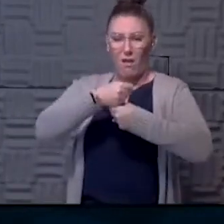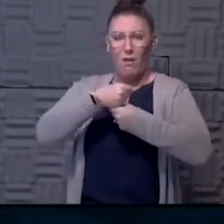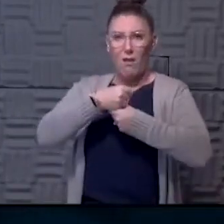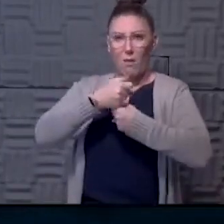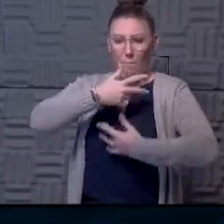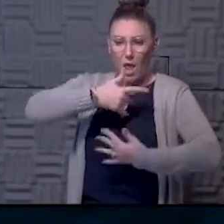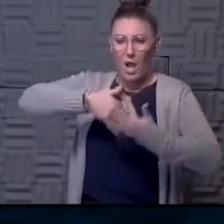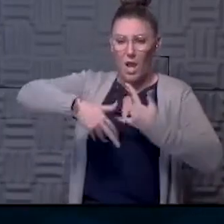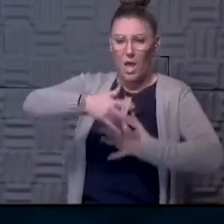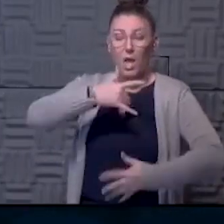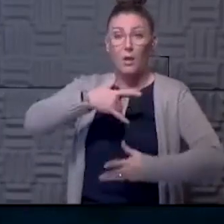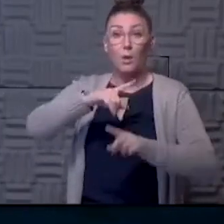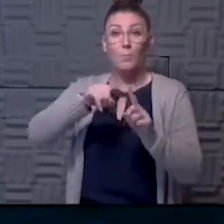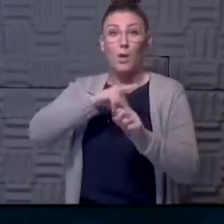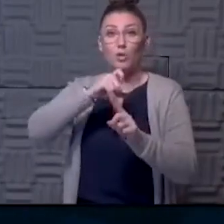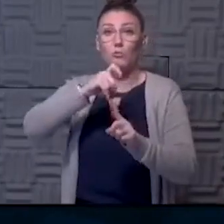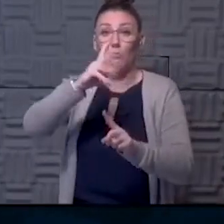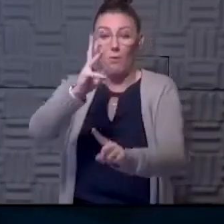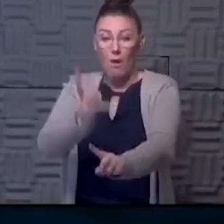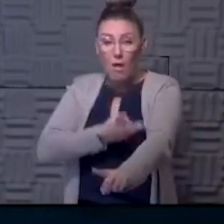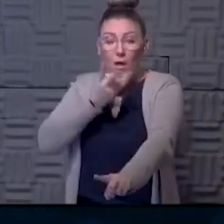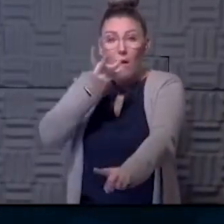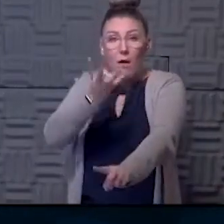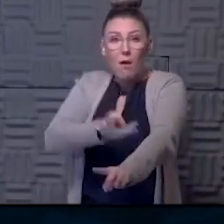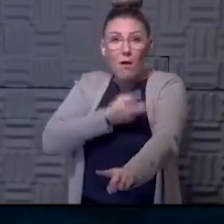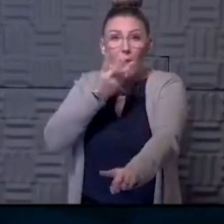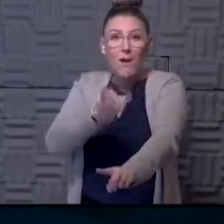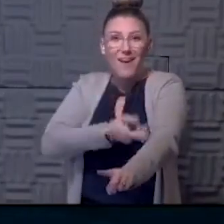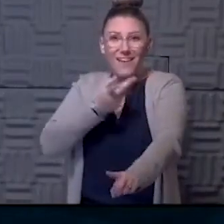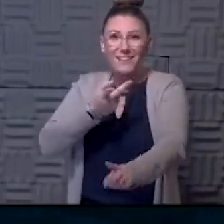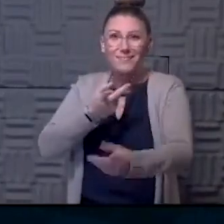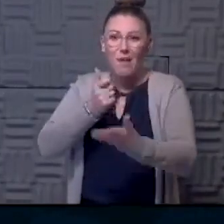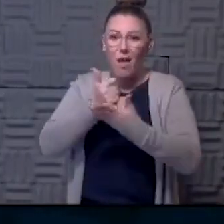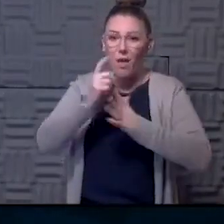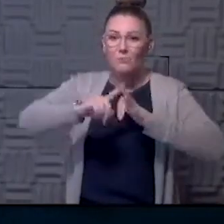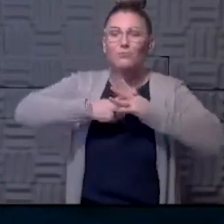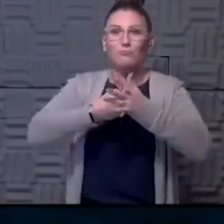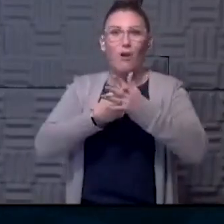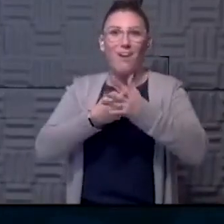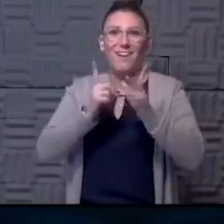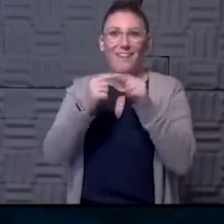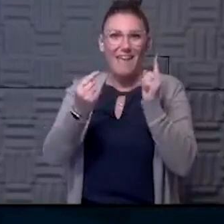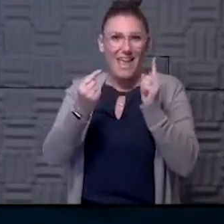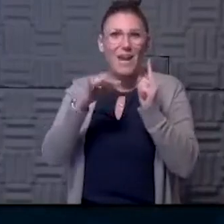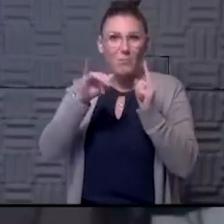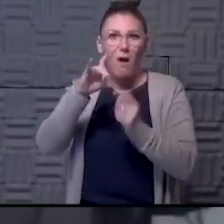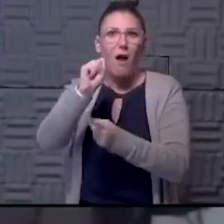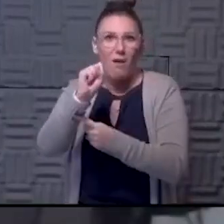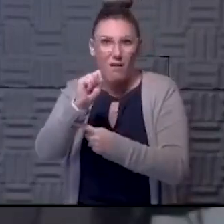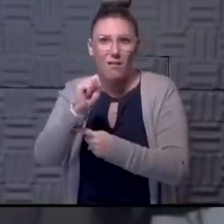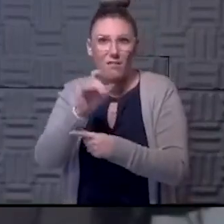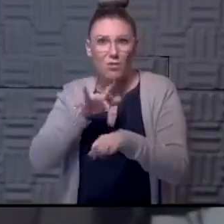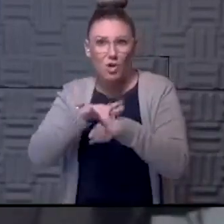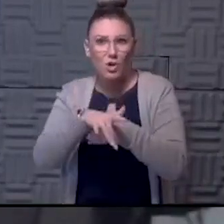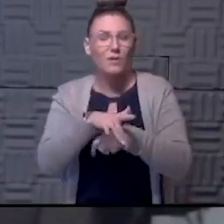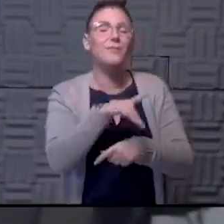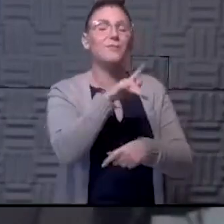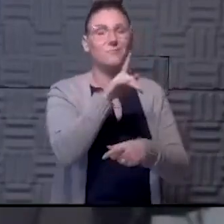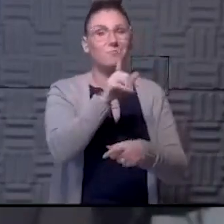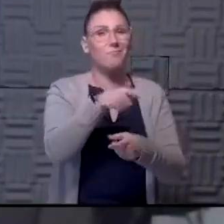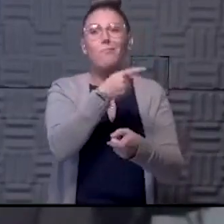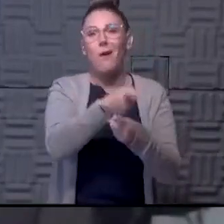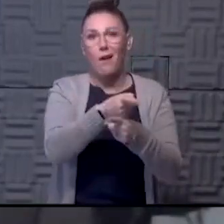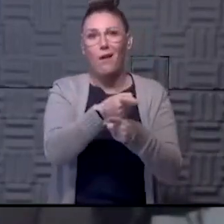getting them because your body takes a while to gear that up. Yeah. And so you get the antibodies really early. Is that right? Yeah, that's exactly right.